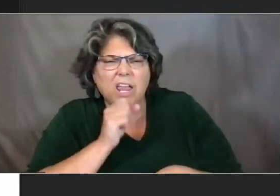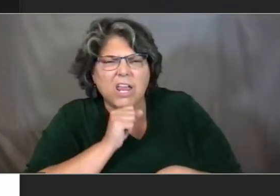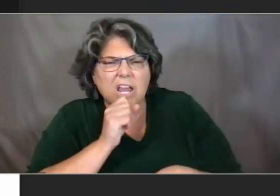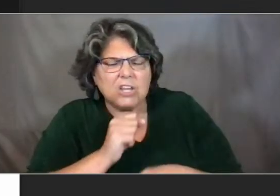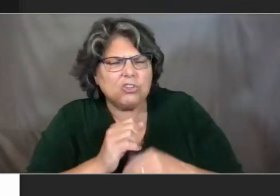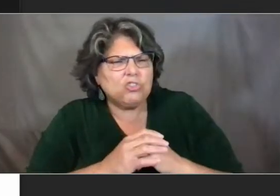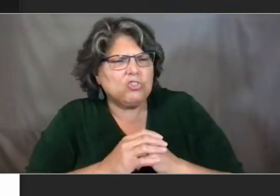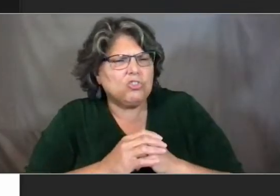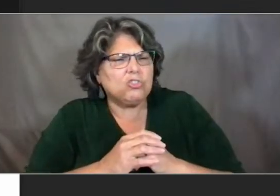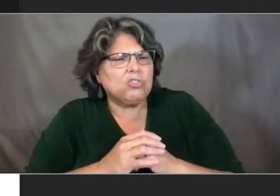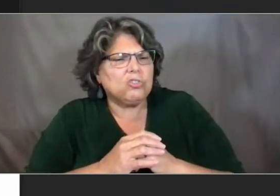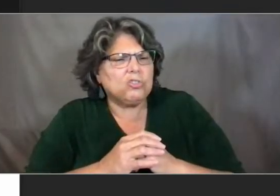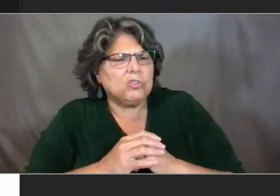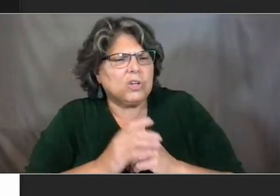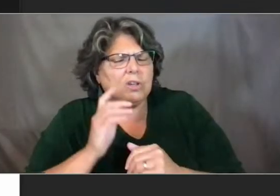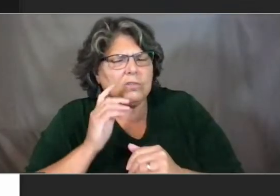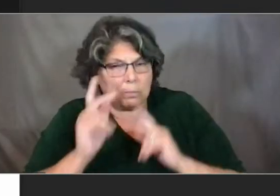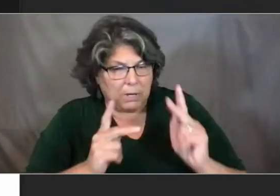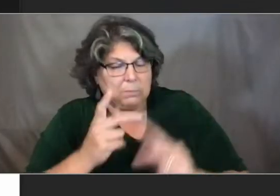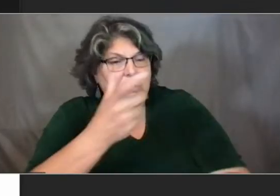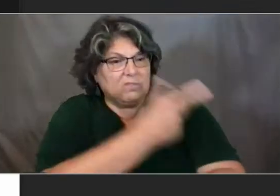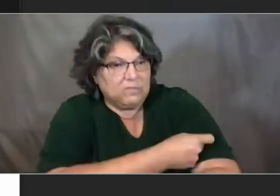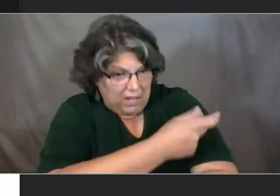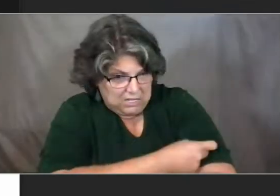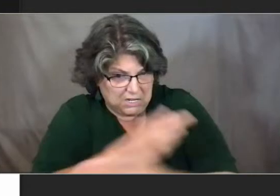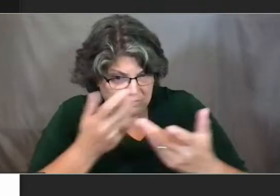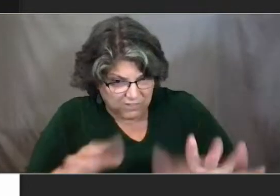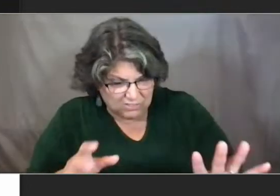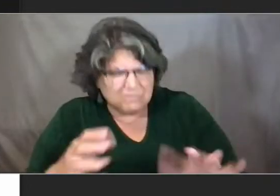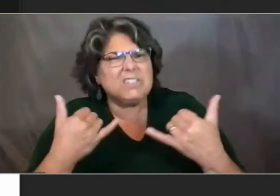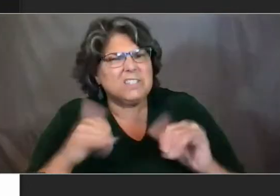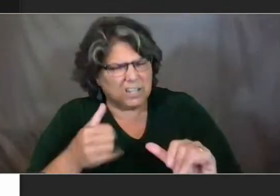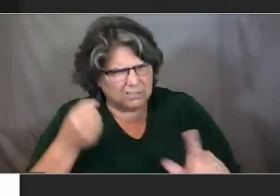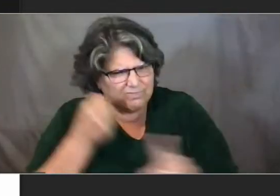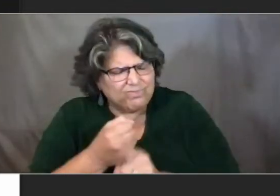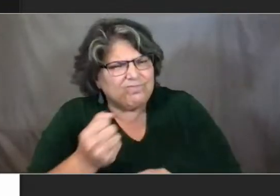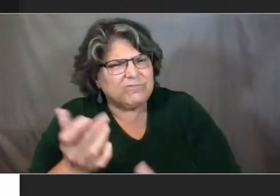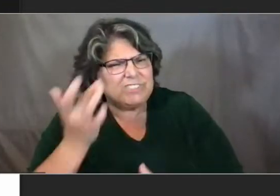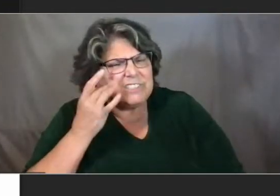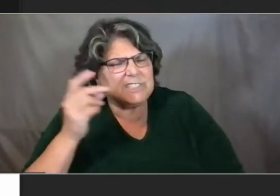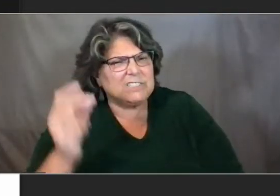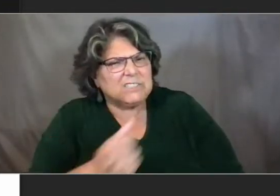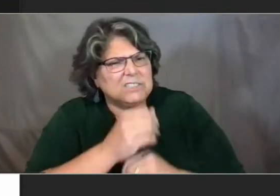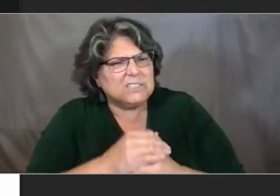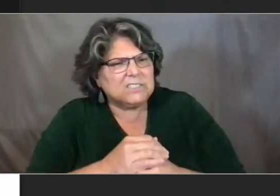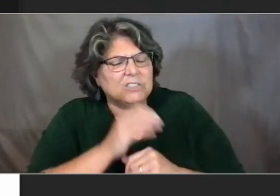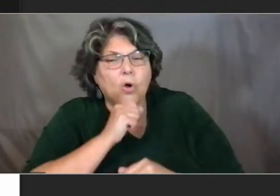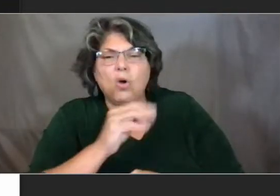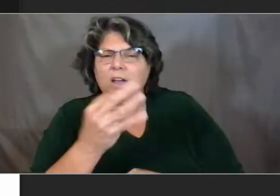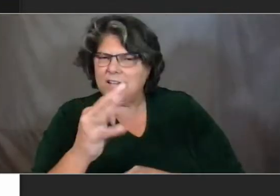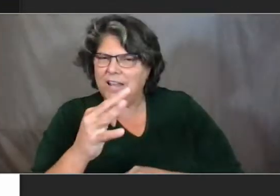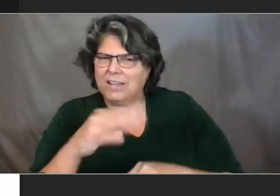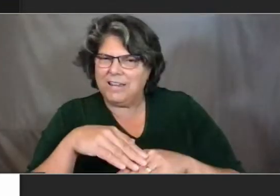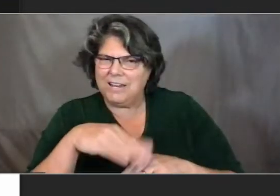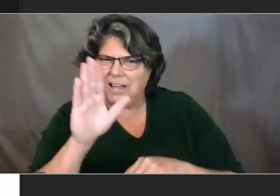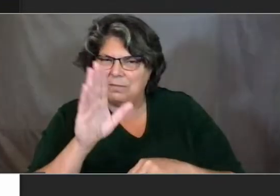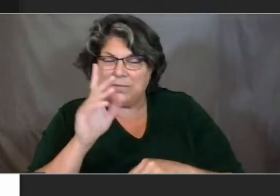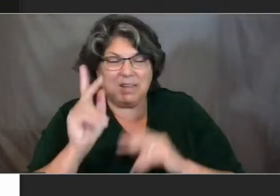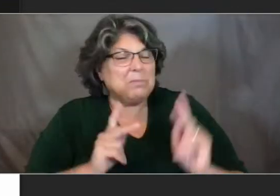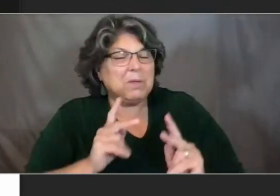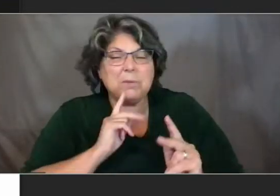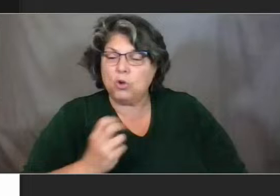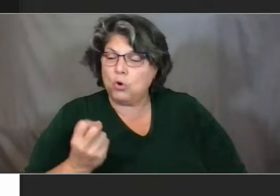are post-vaccination infected. So you can see that it's 19 and up, because those 12 and